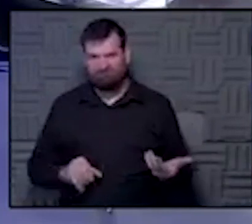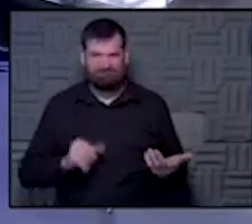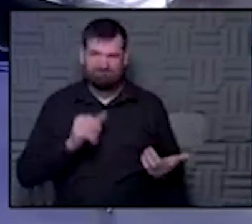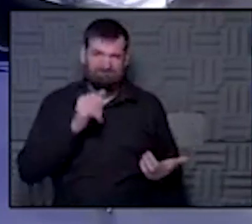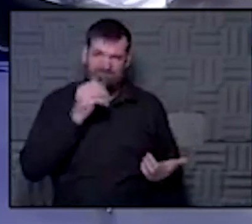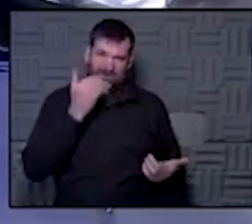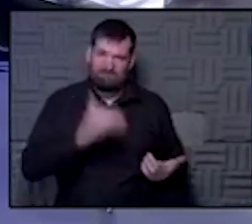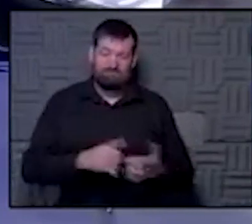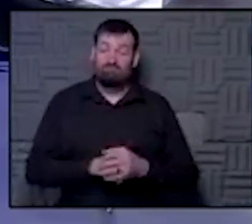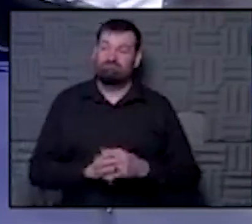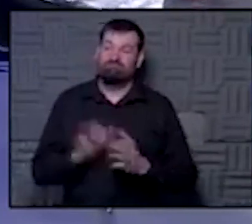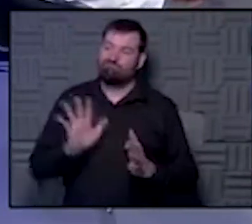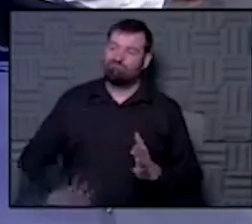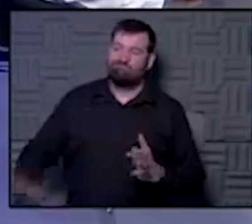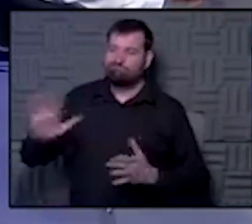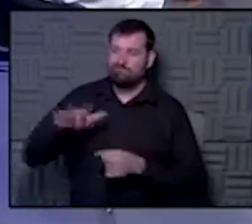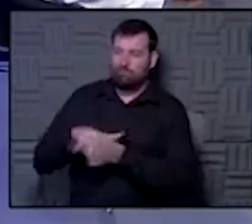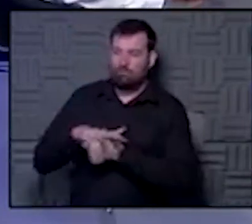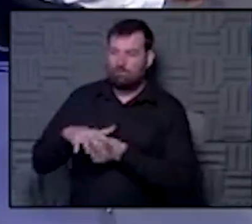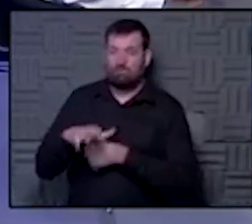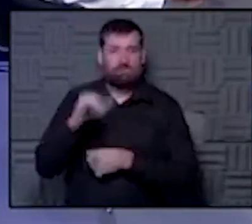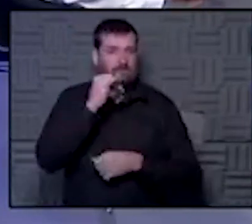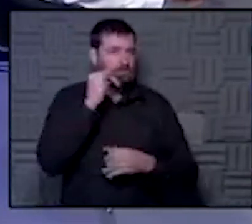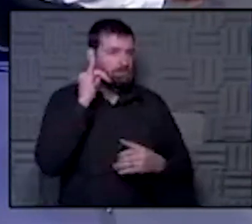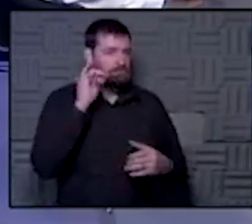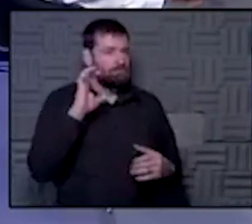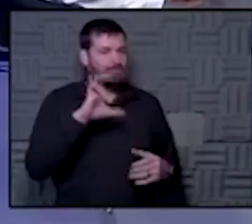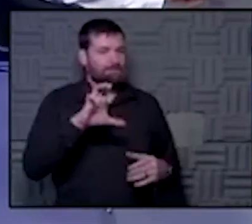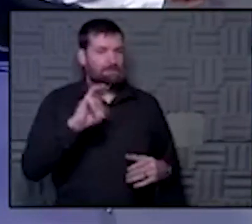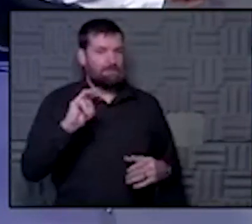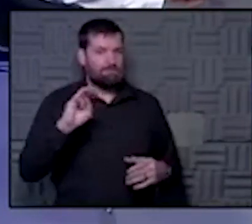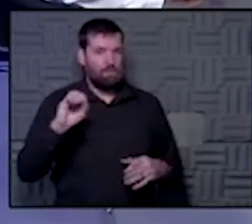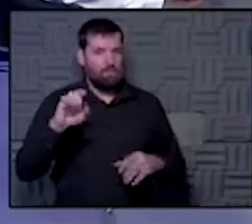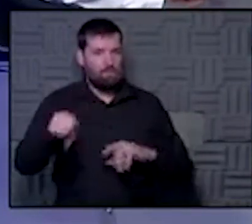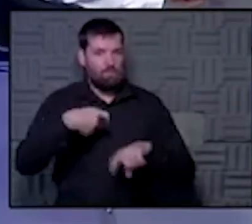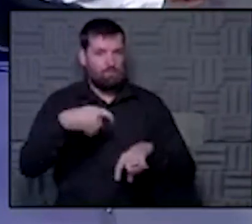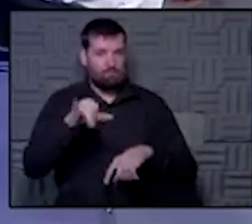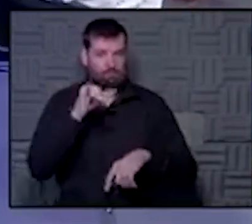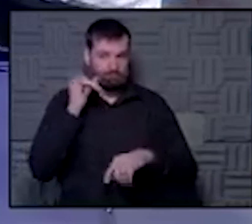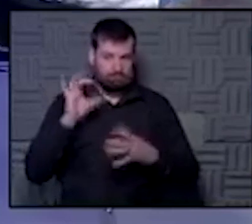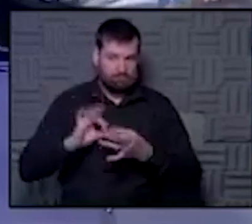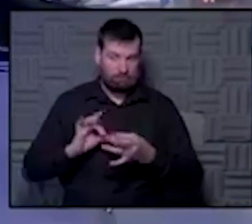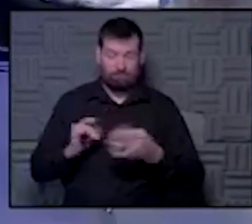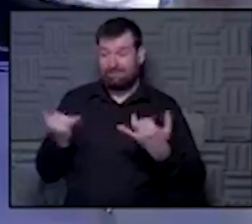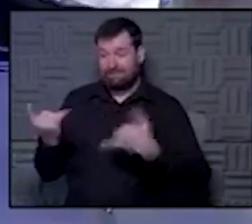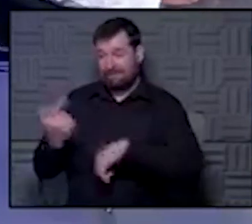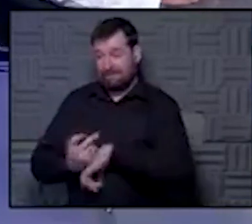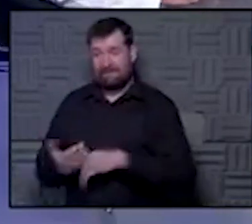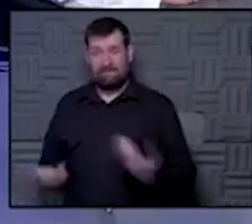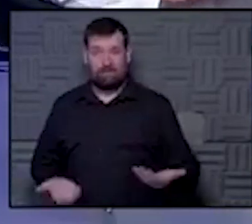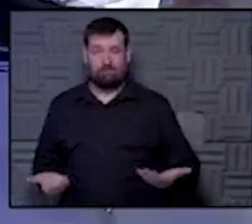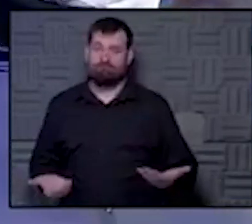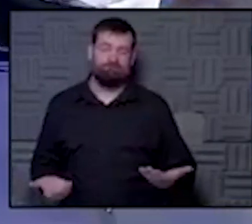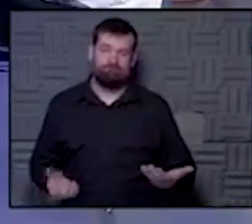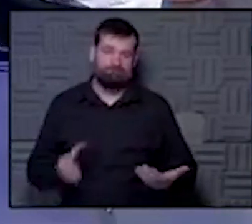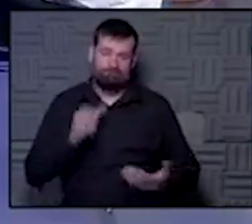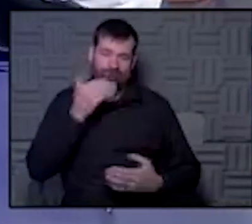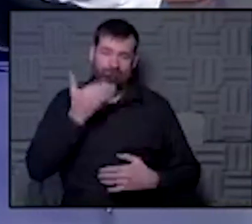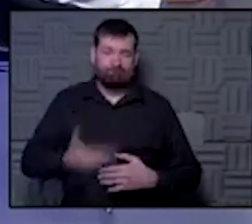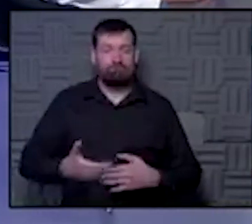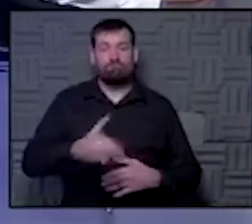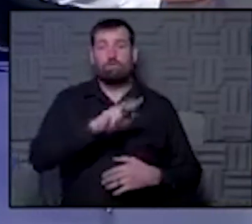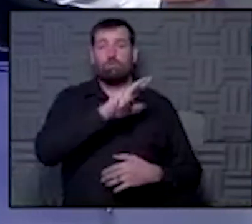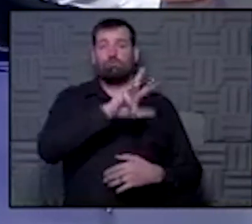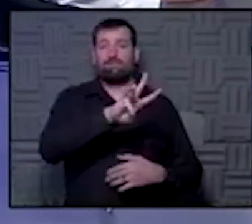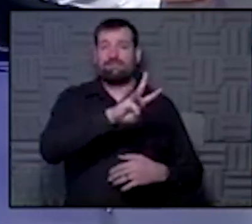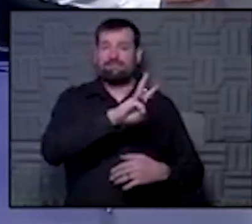not good around the whole area. Not good yesterday with our CMO call, just like you said. Not good today here at the health system. 36